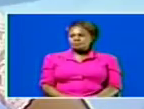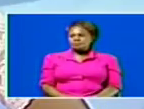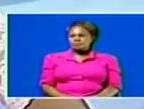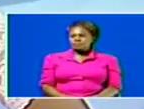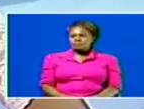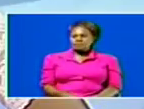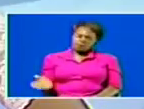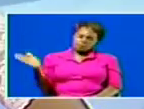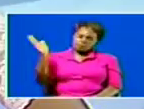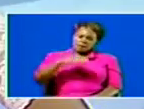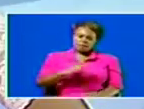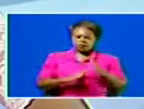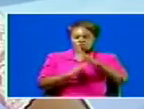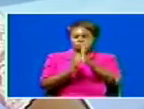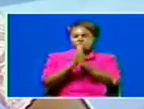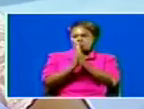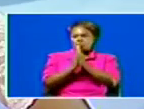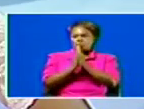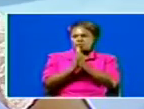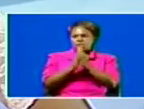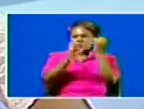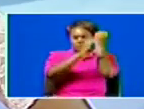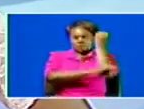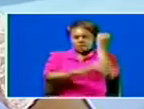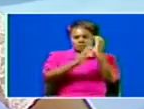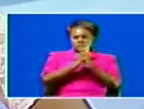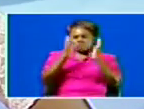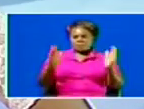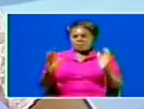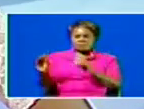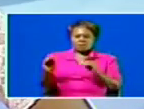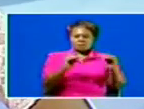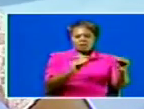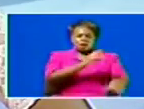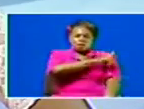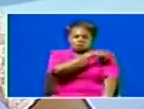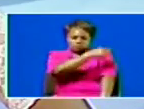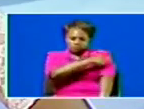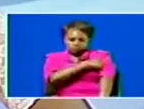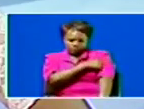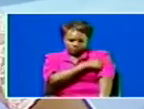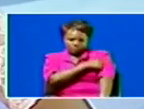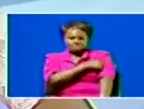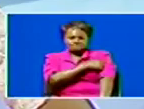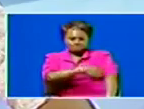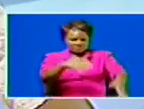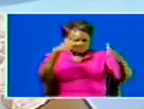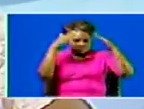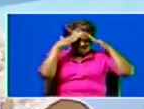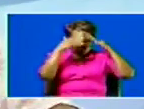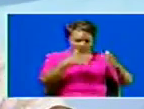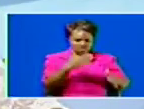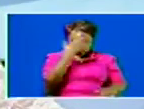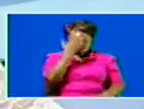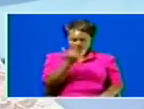All right, now going back to our top story this evening, and tonight the country's largest referral hospital, Kenyatta National Hospital, is on the spot over